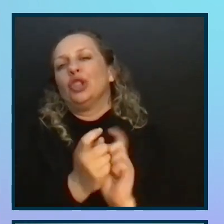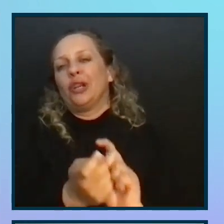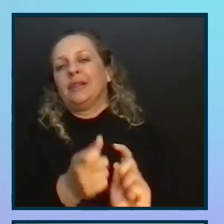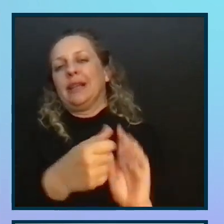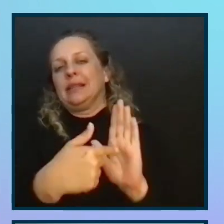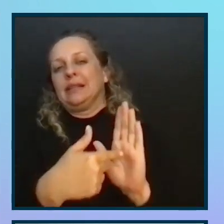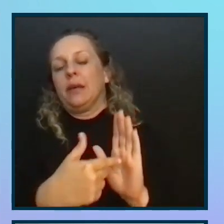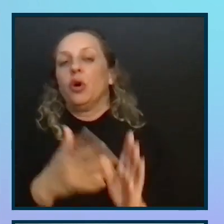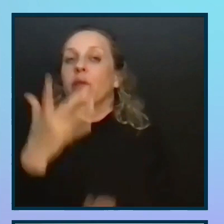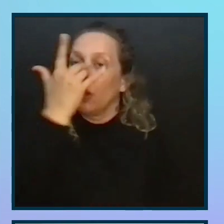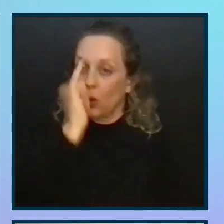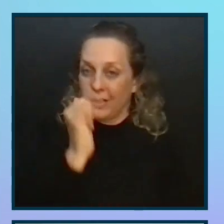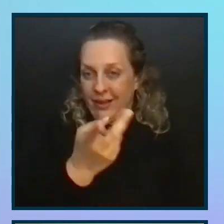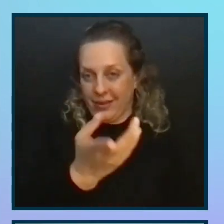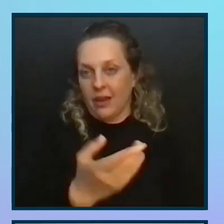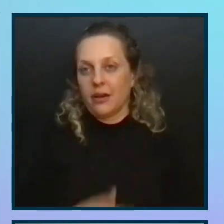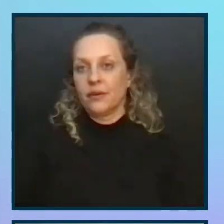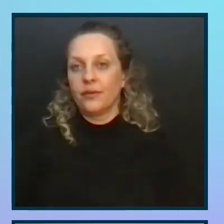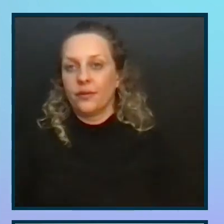looks like.